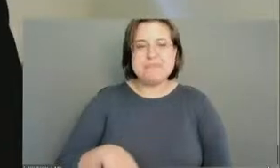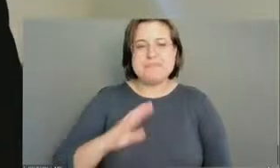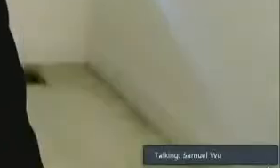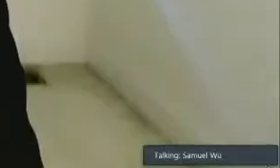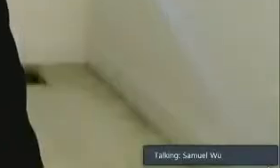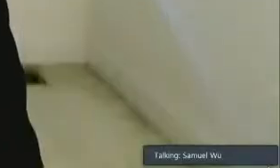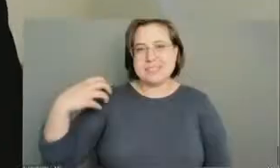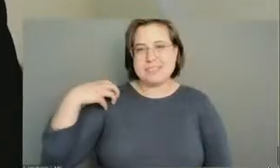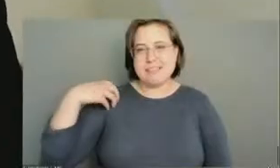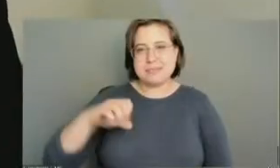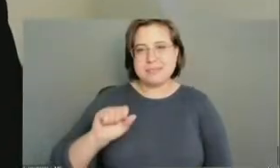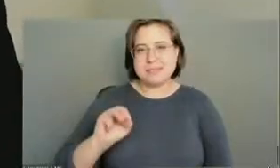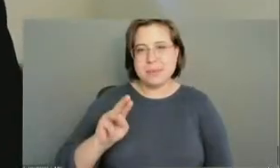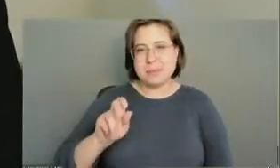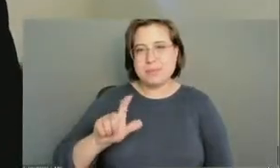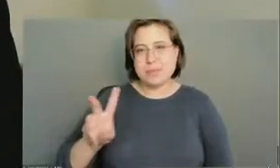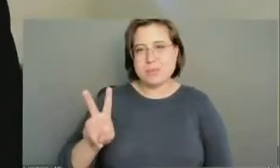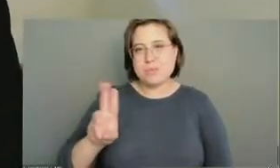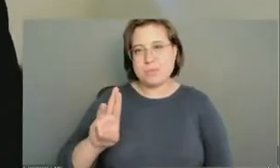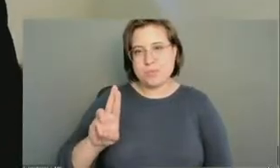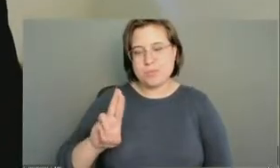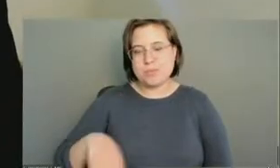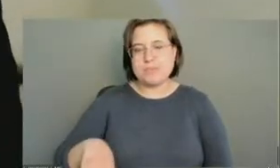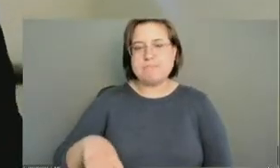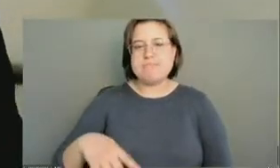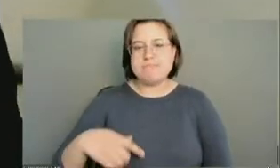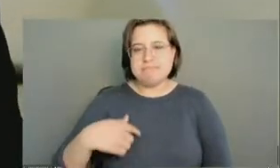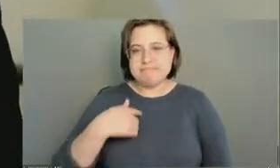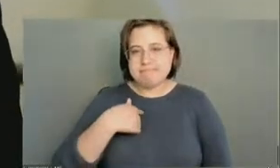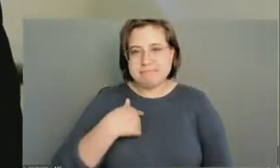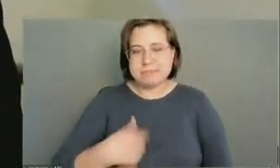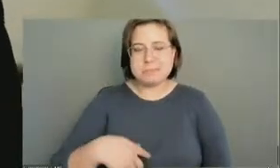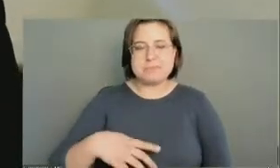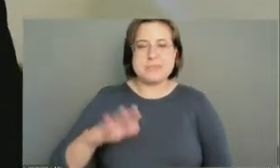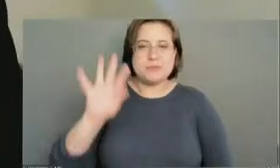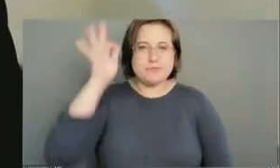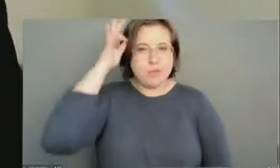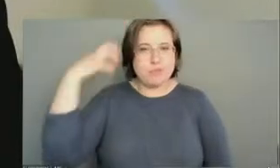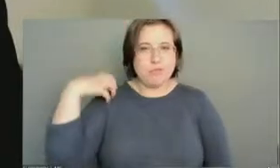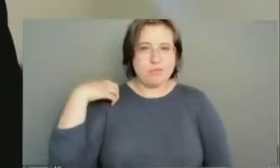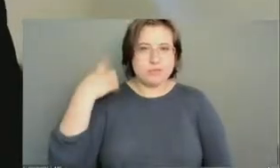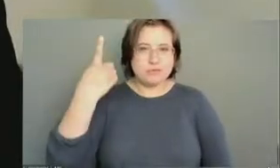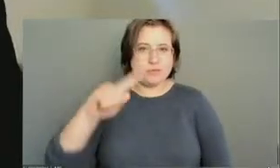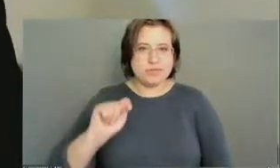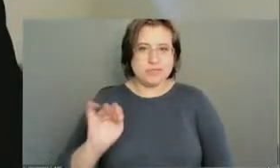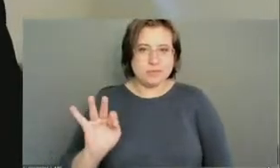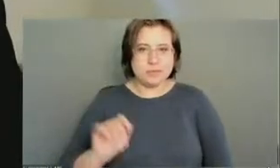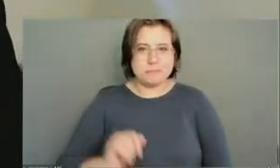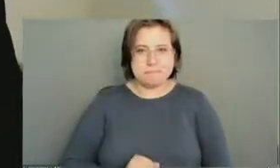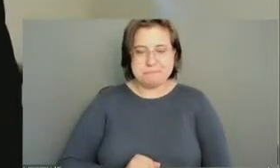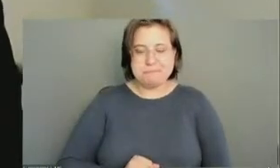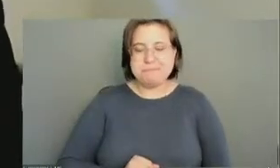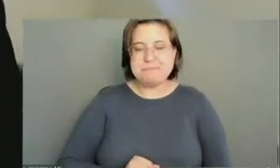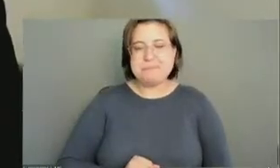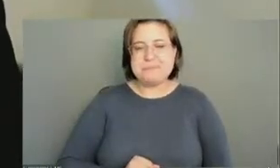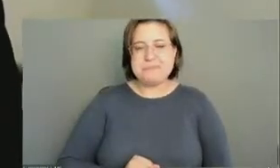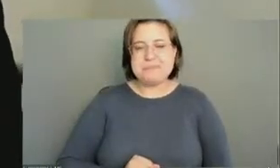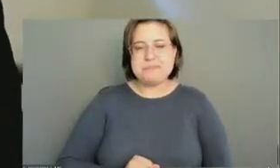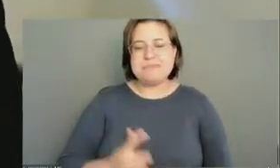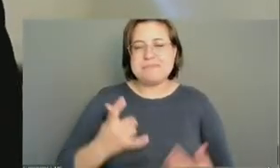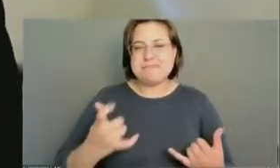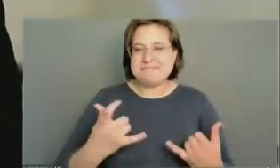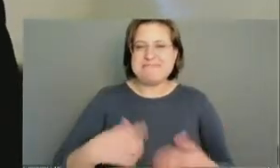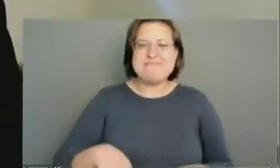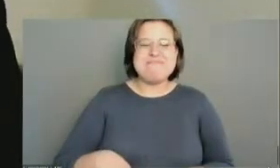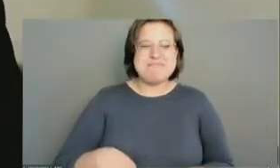Wu, and I am the designated federal officer for the task force. I would like to wish everyone a happy Pride